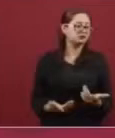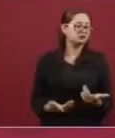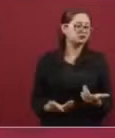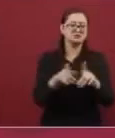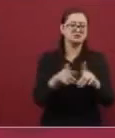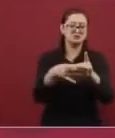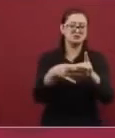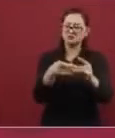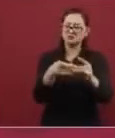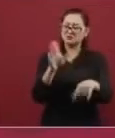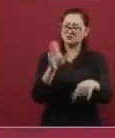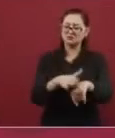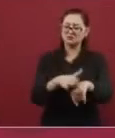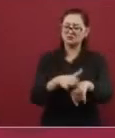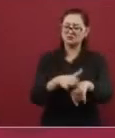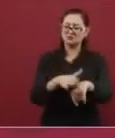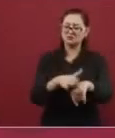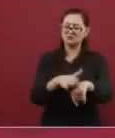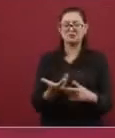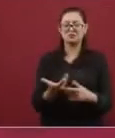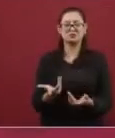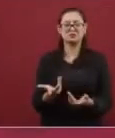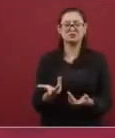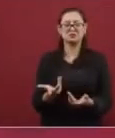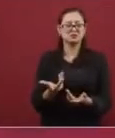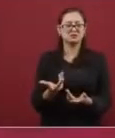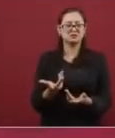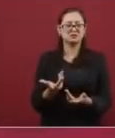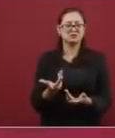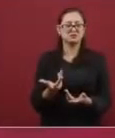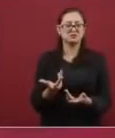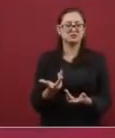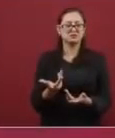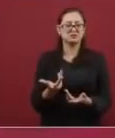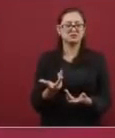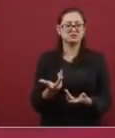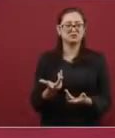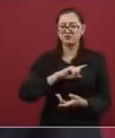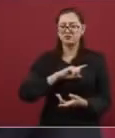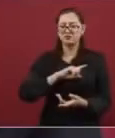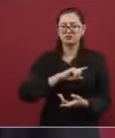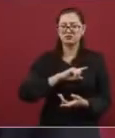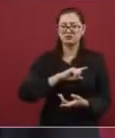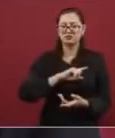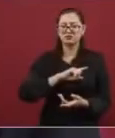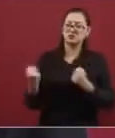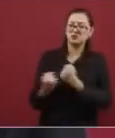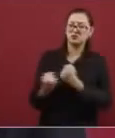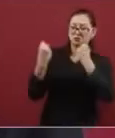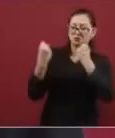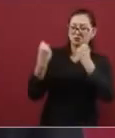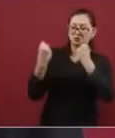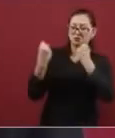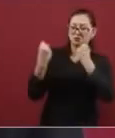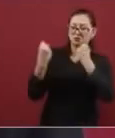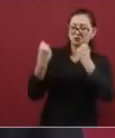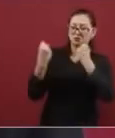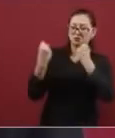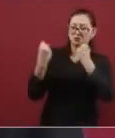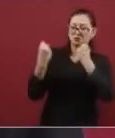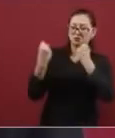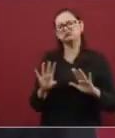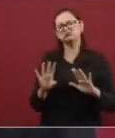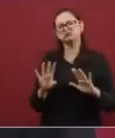And we're not going to go fall into any